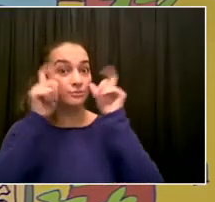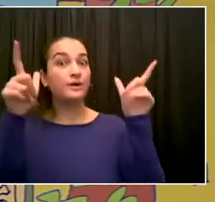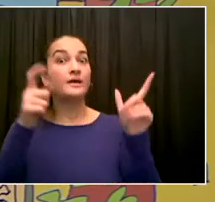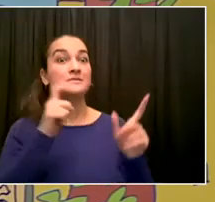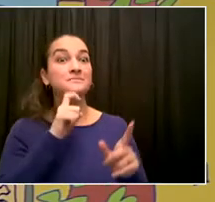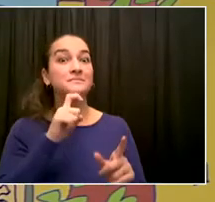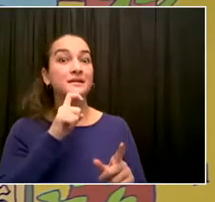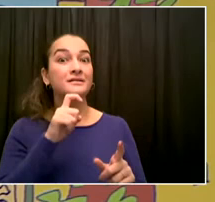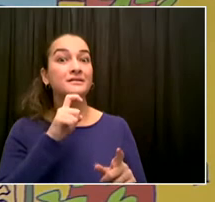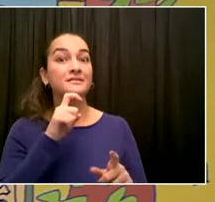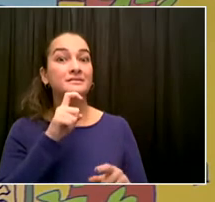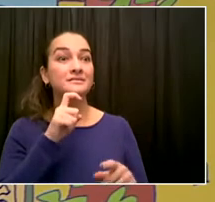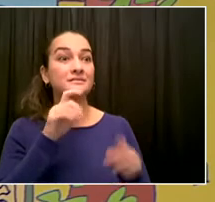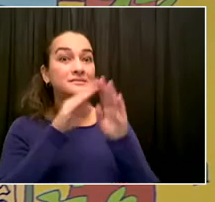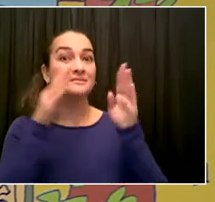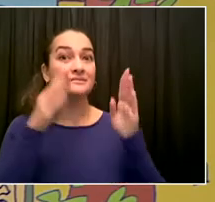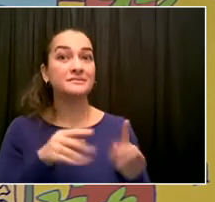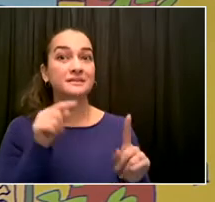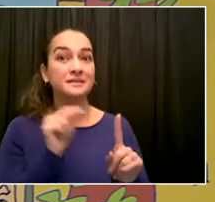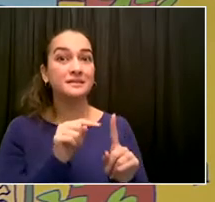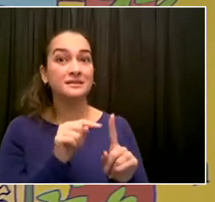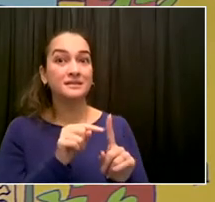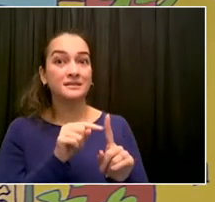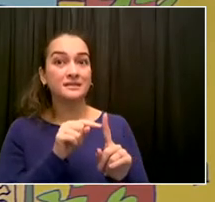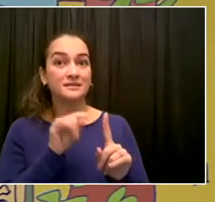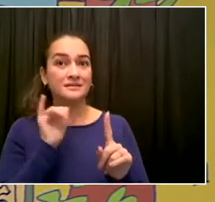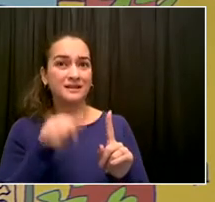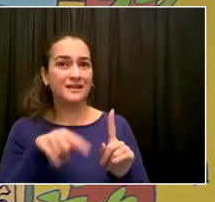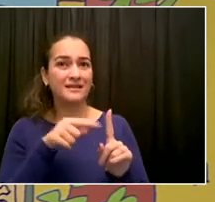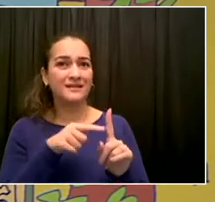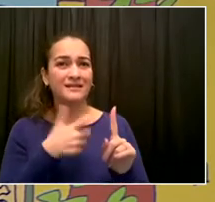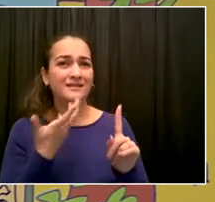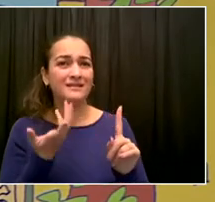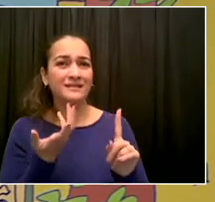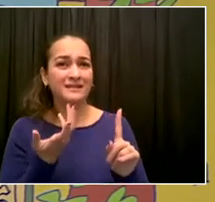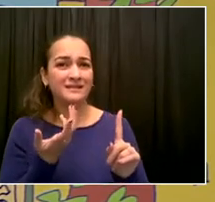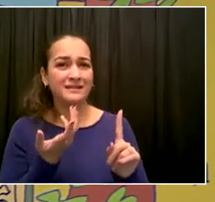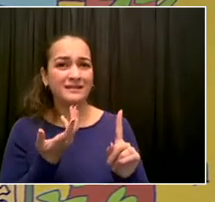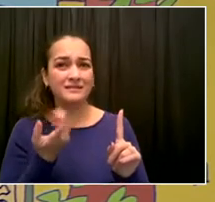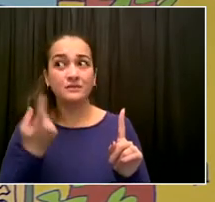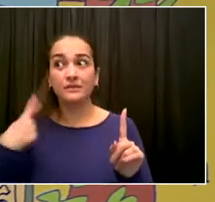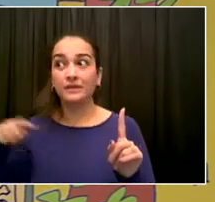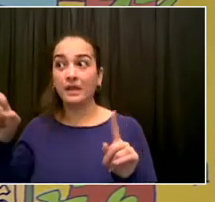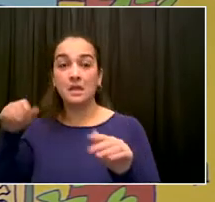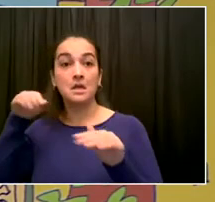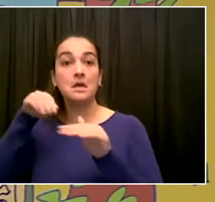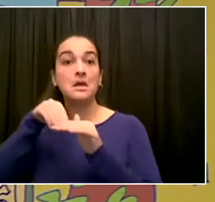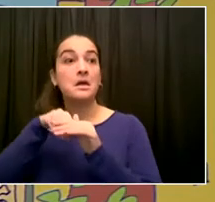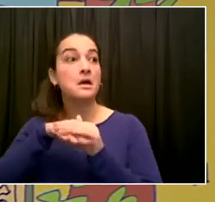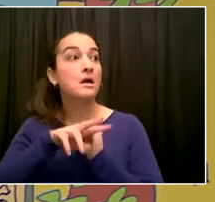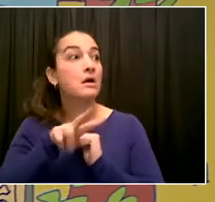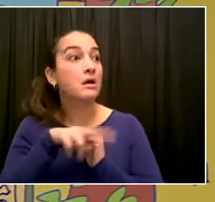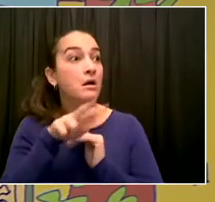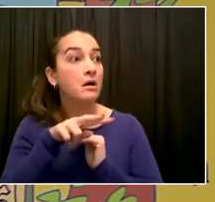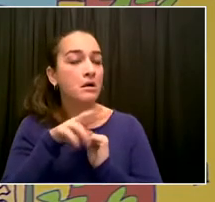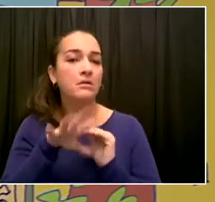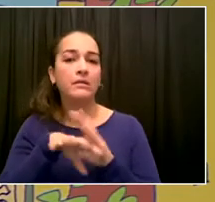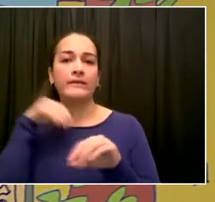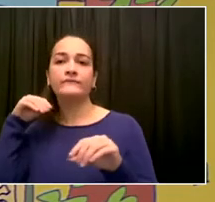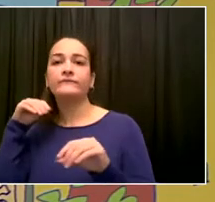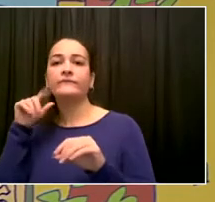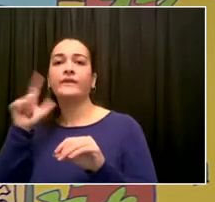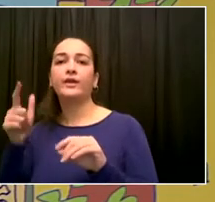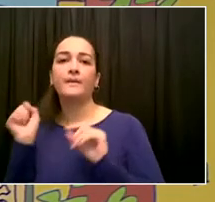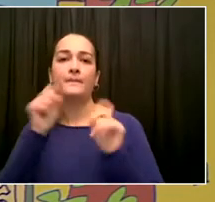can. So the question is, given the fact that we have these ongoing problems right now in our community, a lot of places with gangs, for